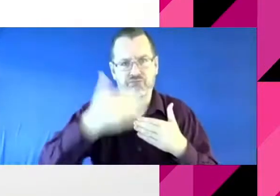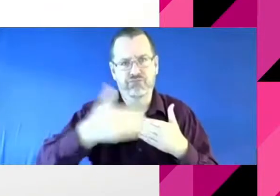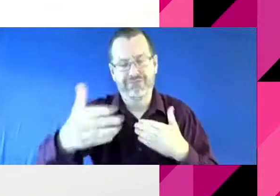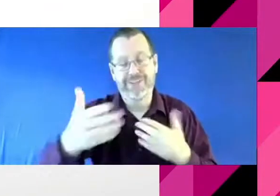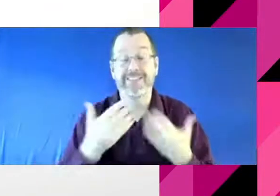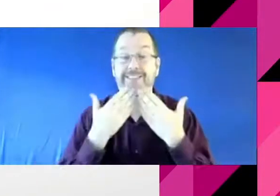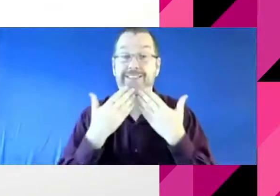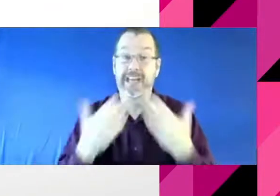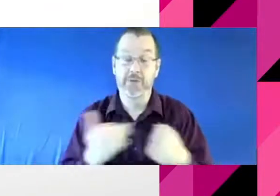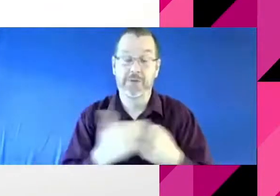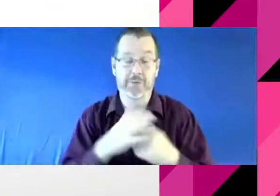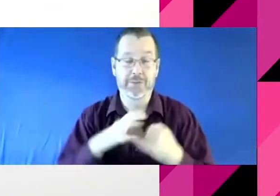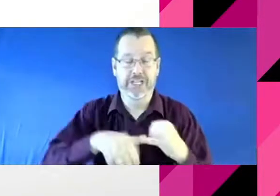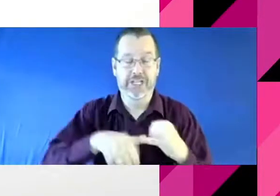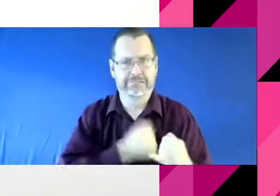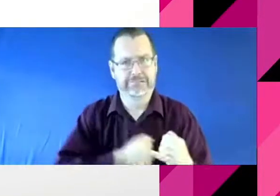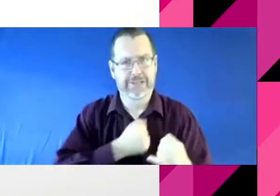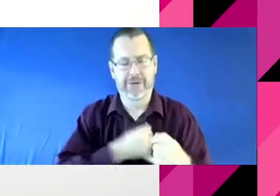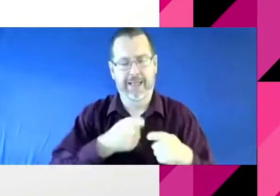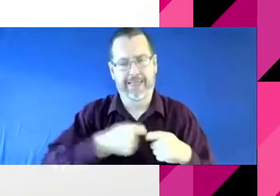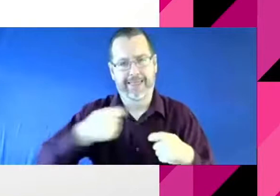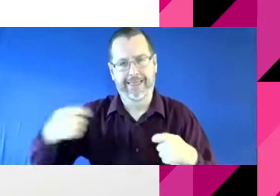opportunity. Apologize, I took longer.